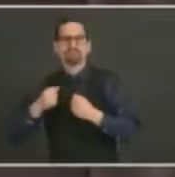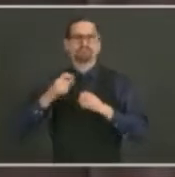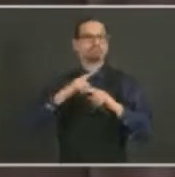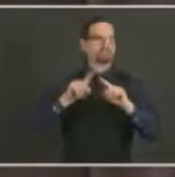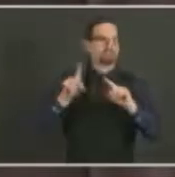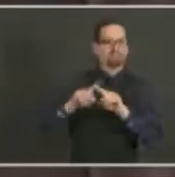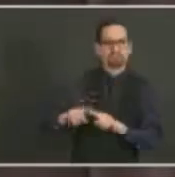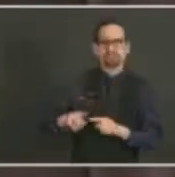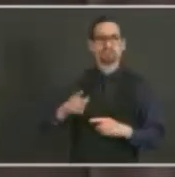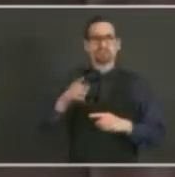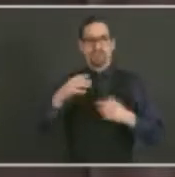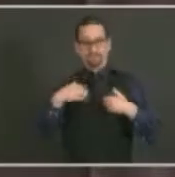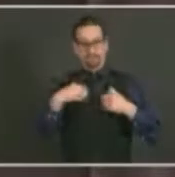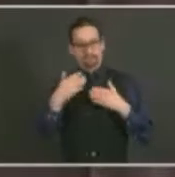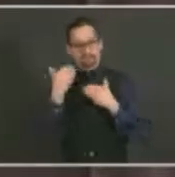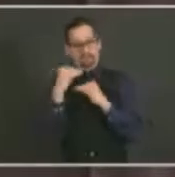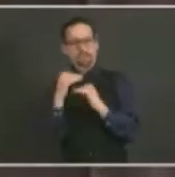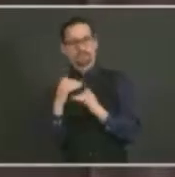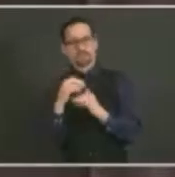the break?